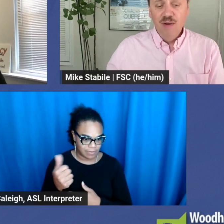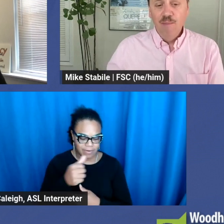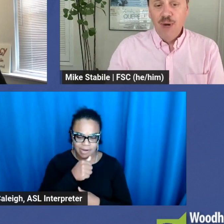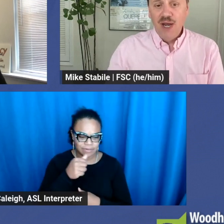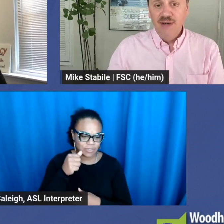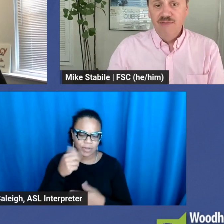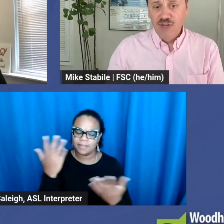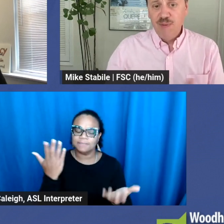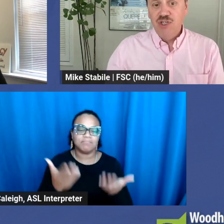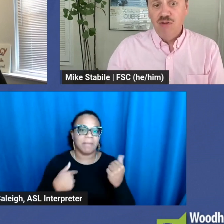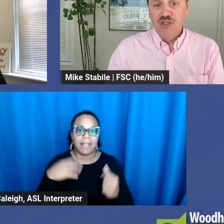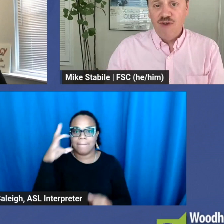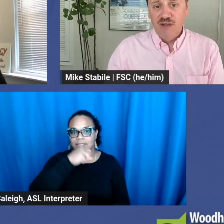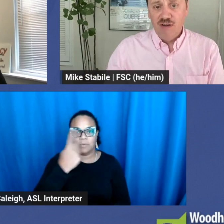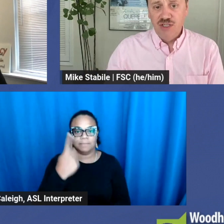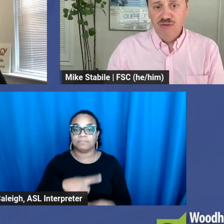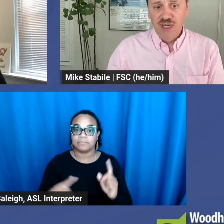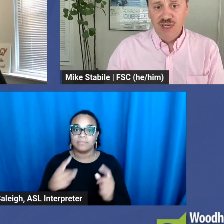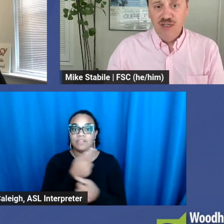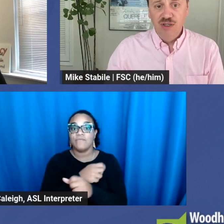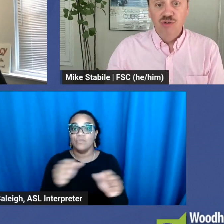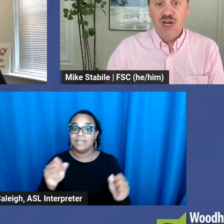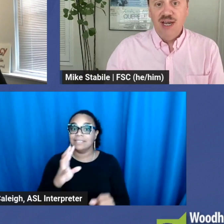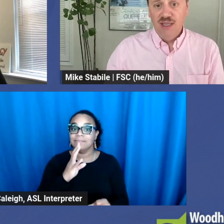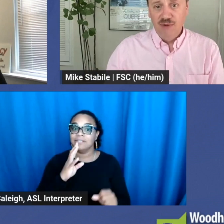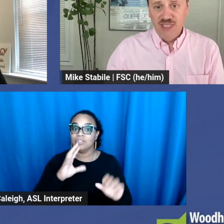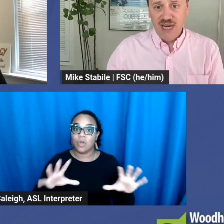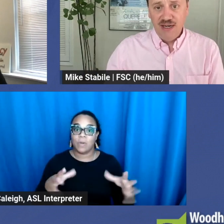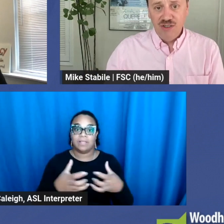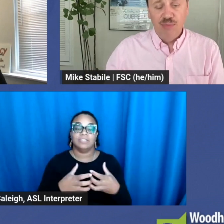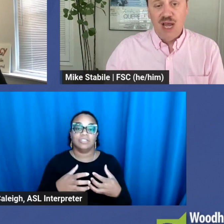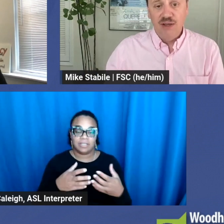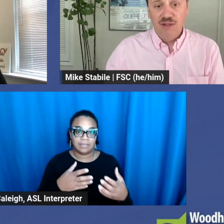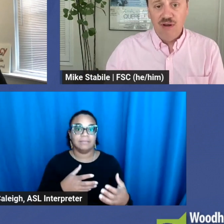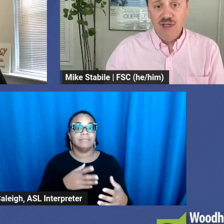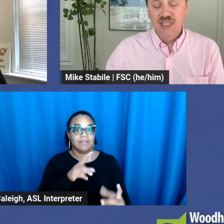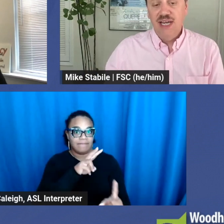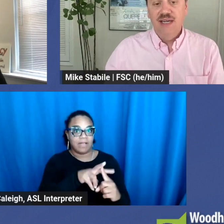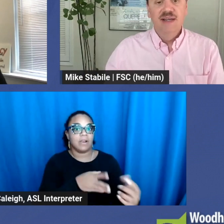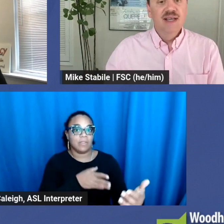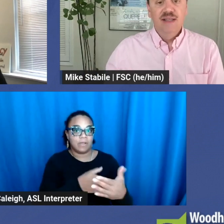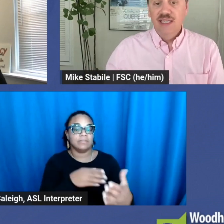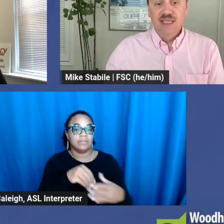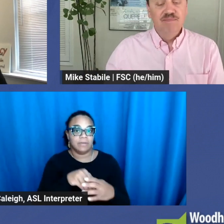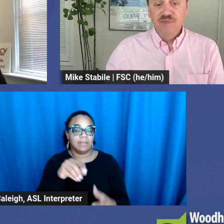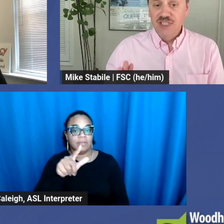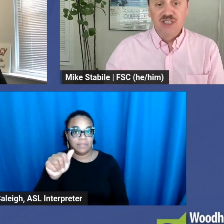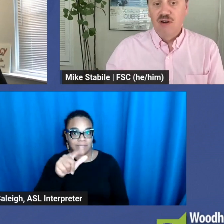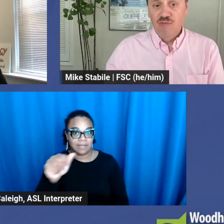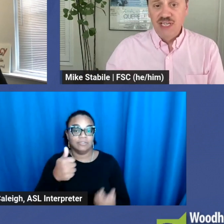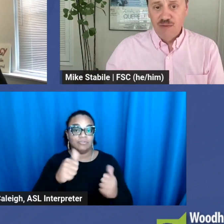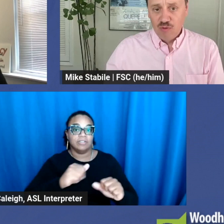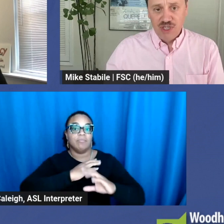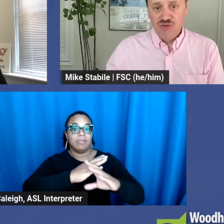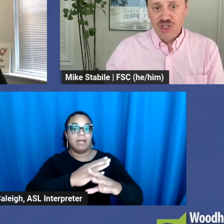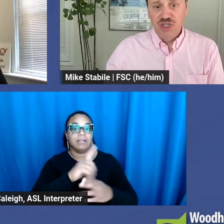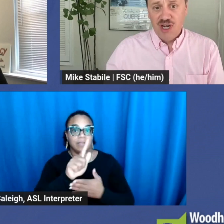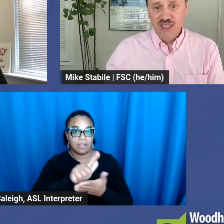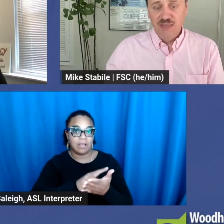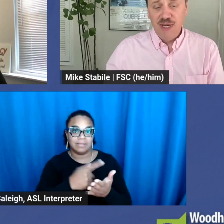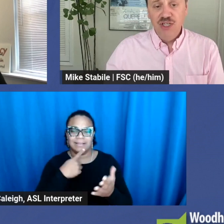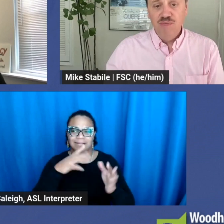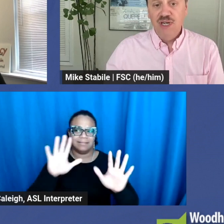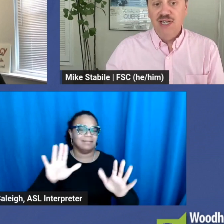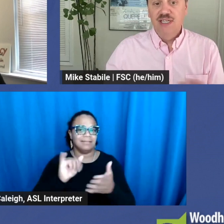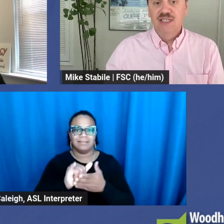one. But Free Speech Coalition filed a lawsuit in Utah and Louisiana to block the law, saying, listen, this is an unreasonable restriction